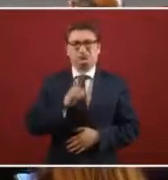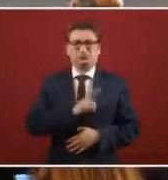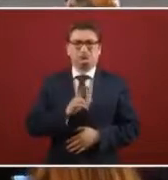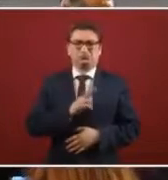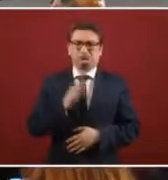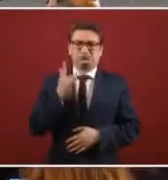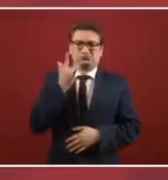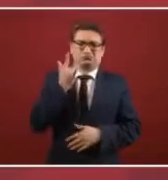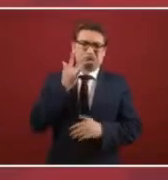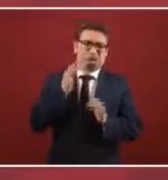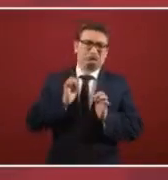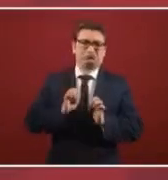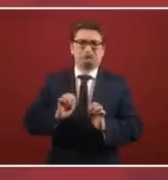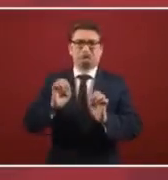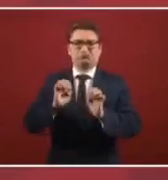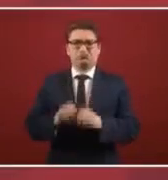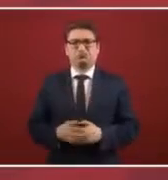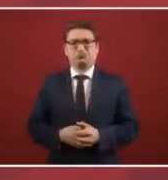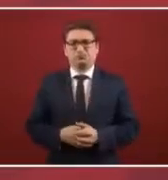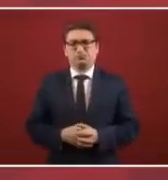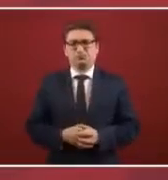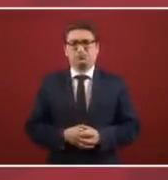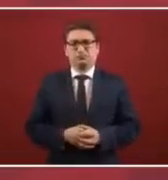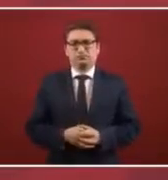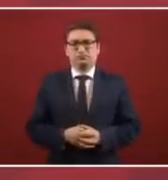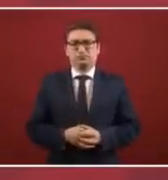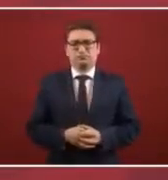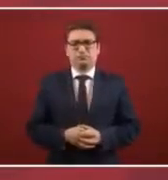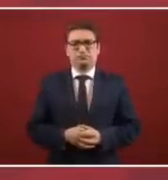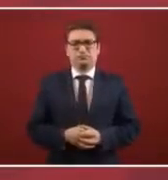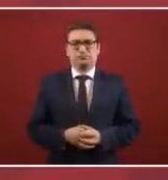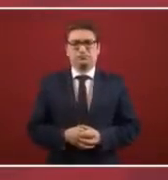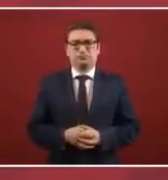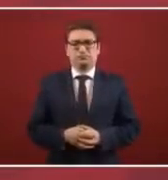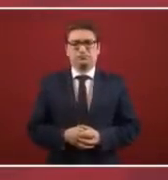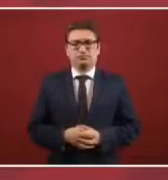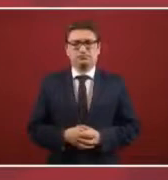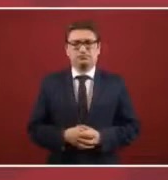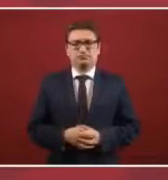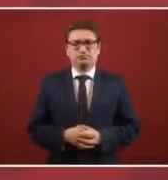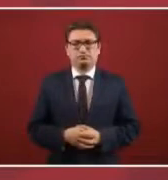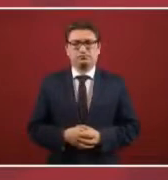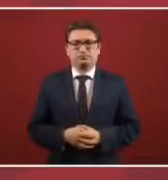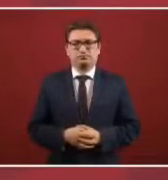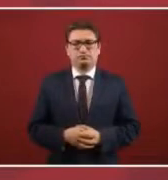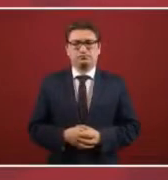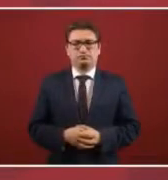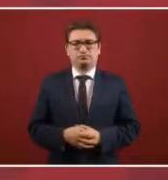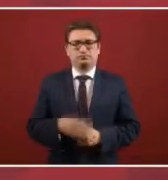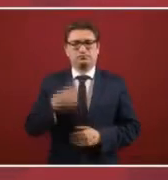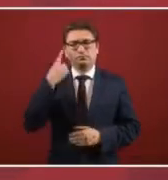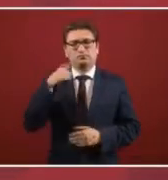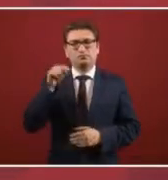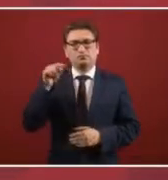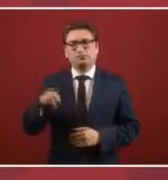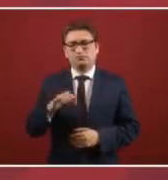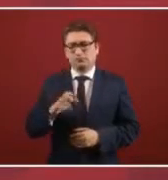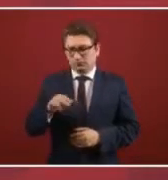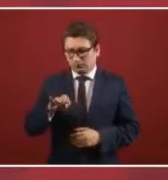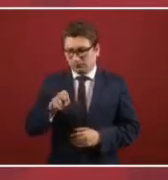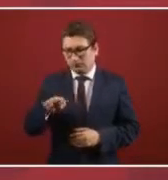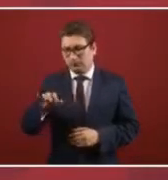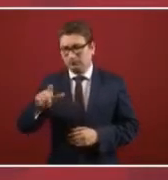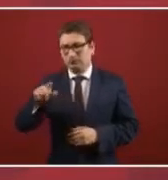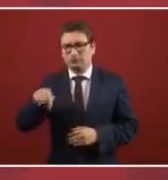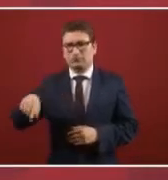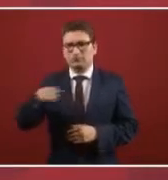lujo of luxury style in order to, tener a Coneval. so that they could have